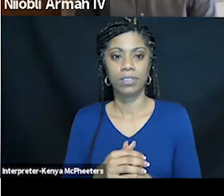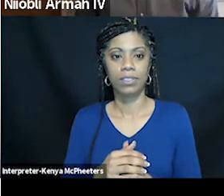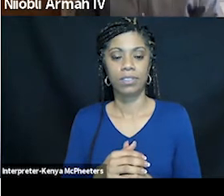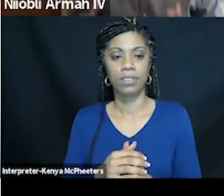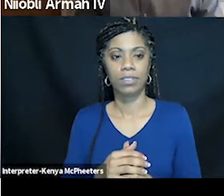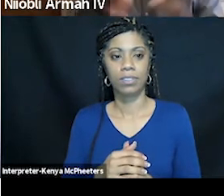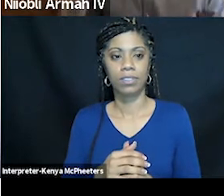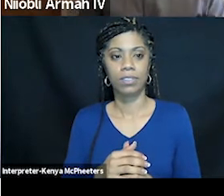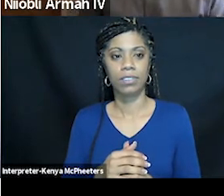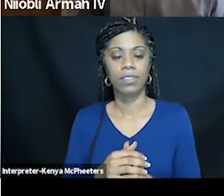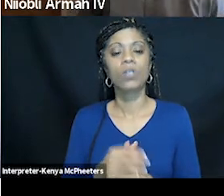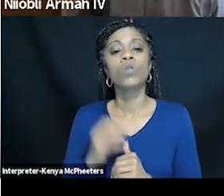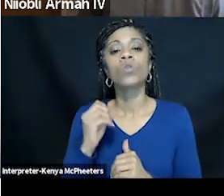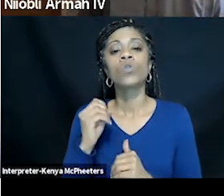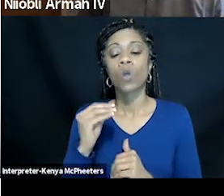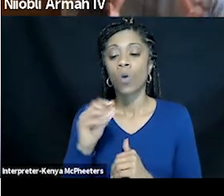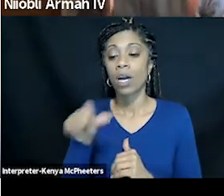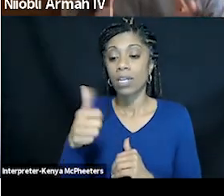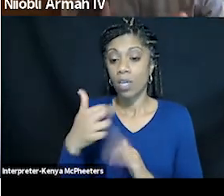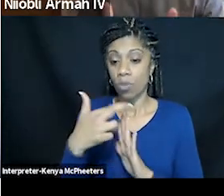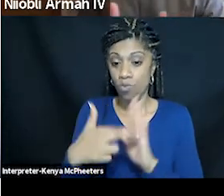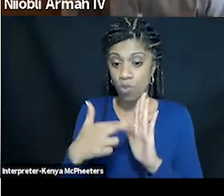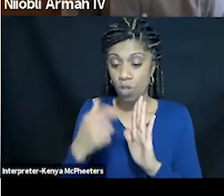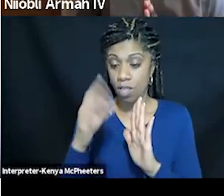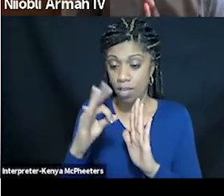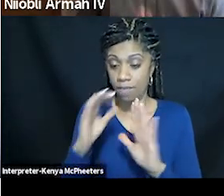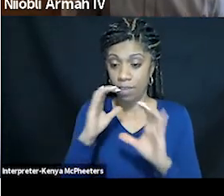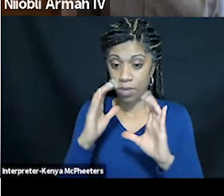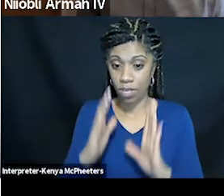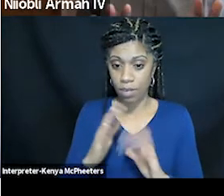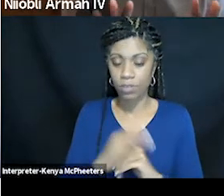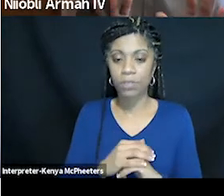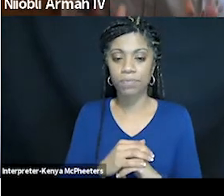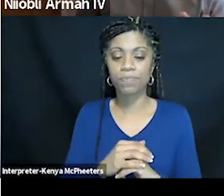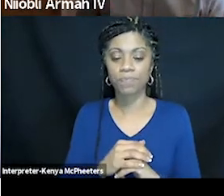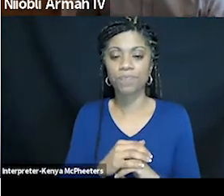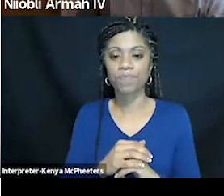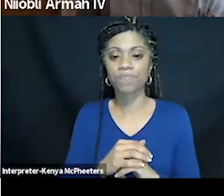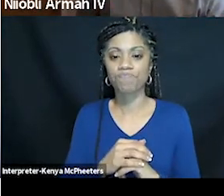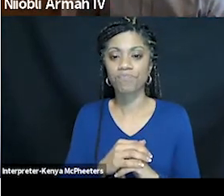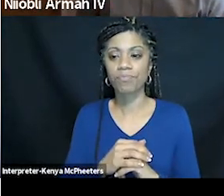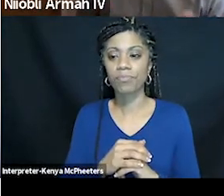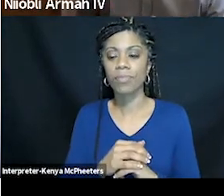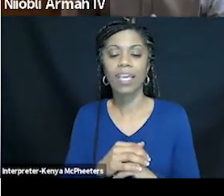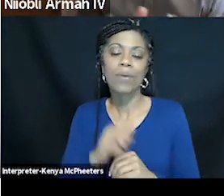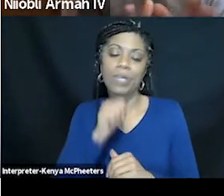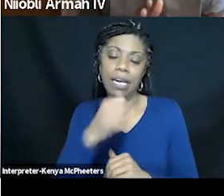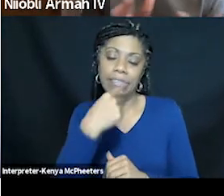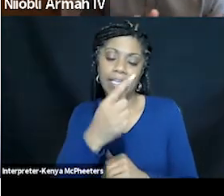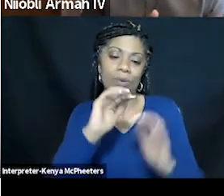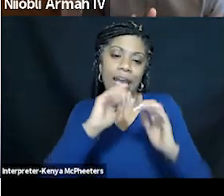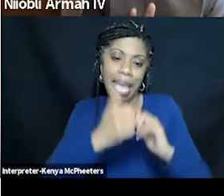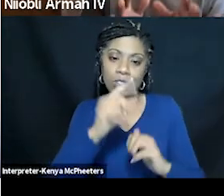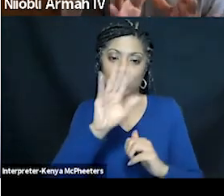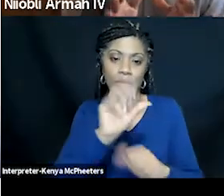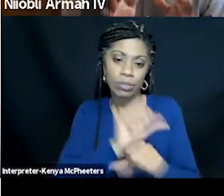So another role of communicators, I mean, you all are storytellers. We're definitely not gonna 100% tell you how to do your jobs, because this is a